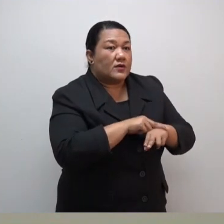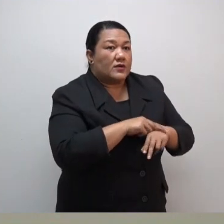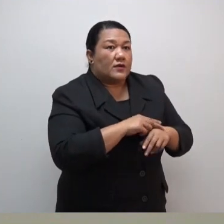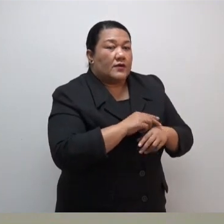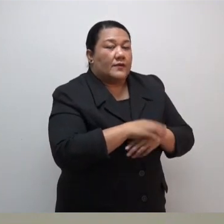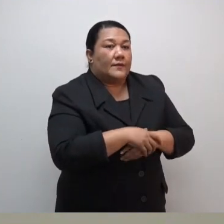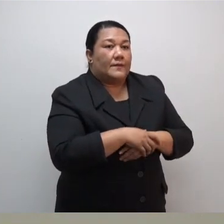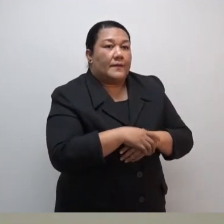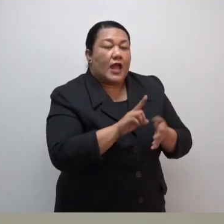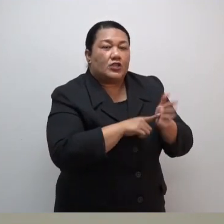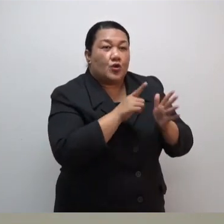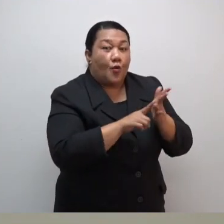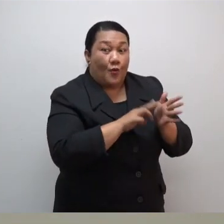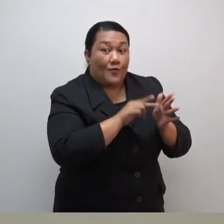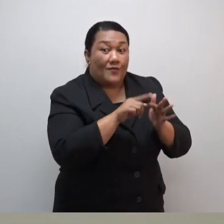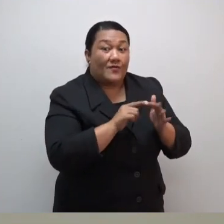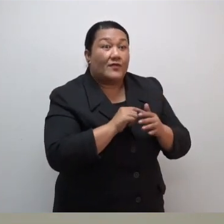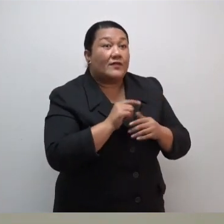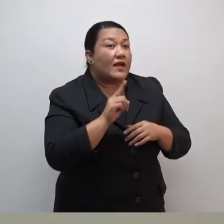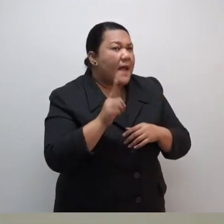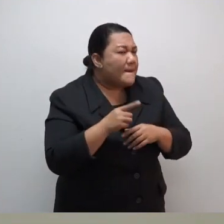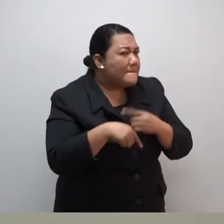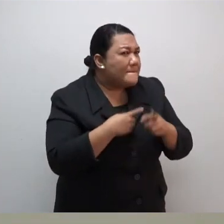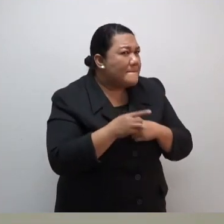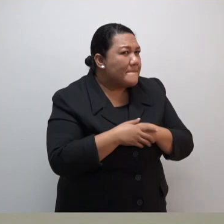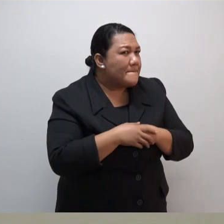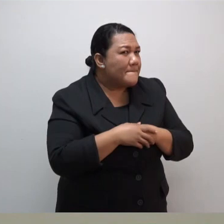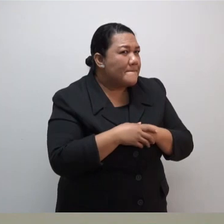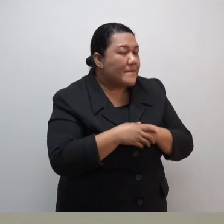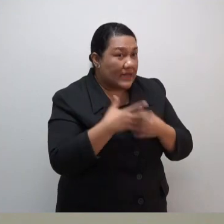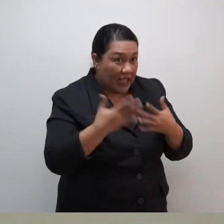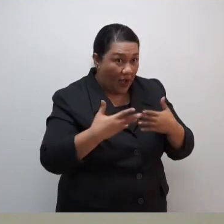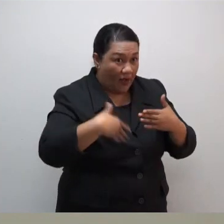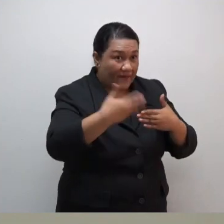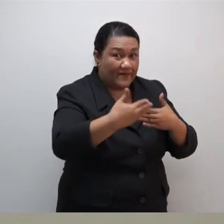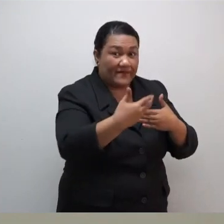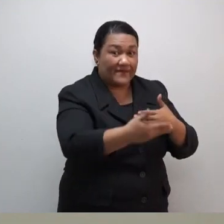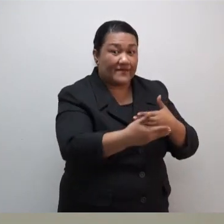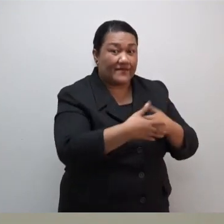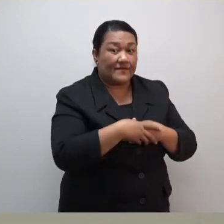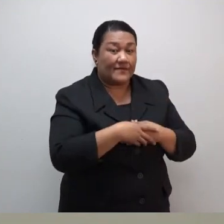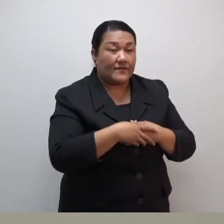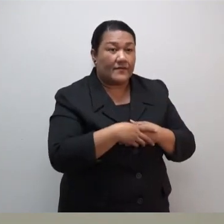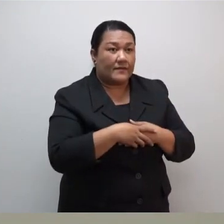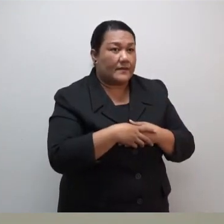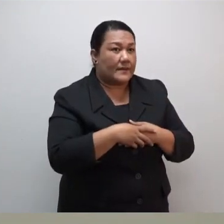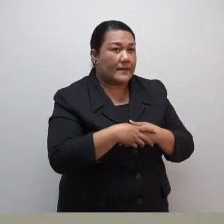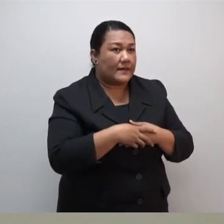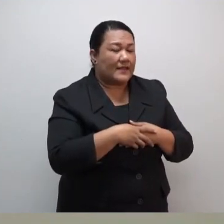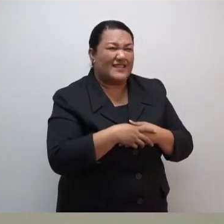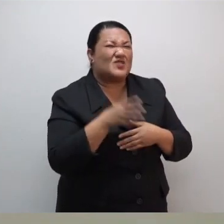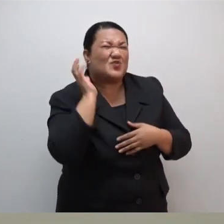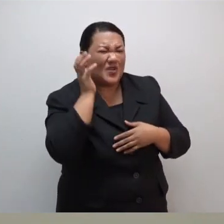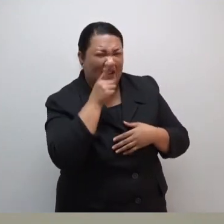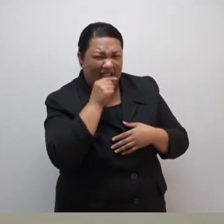that. So what they're saying is these midnight arrests are becoming really frequent now. And they're also saying that... Sorry, I really don't know what you're talking